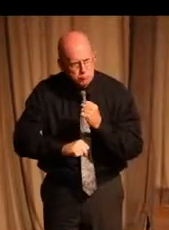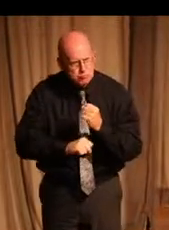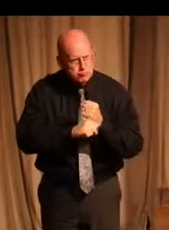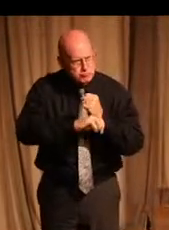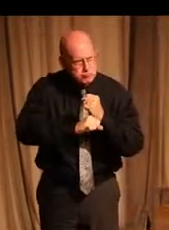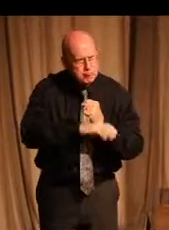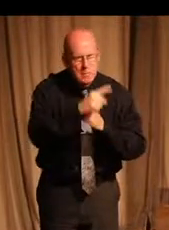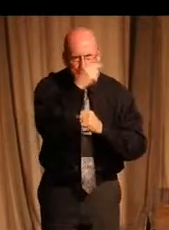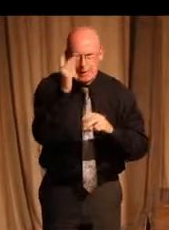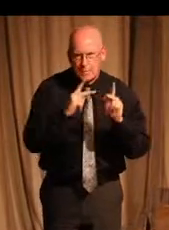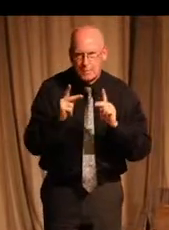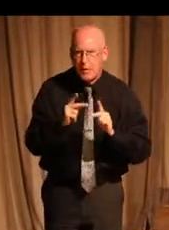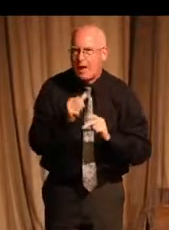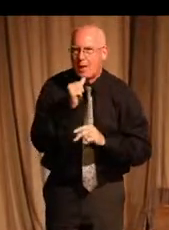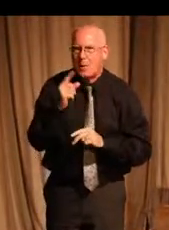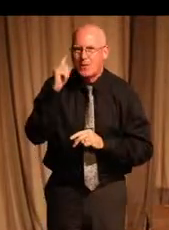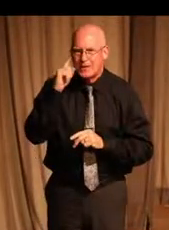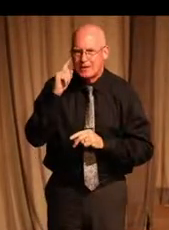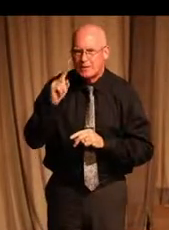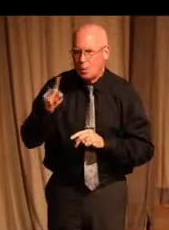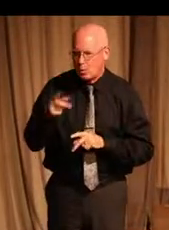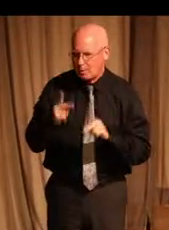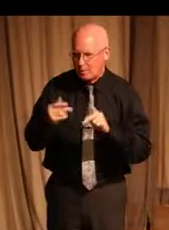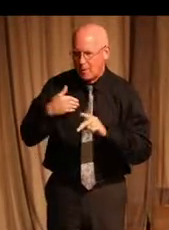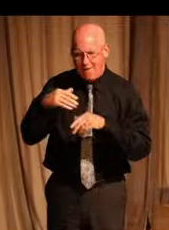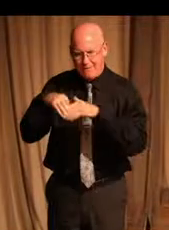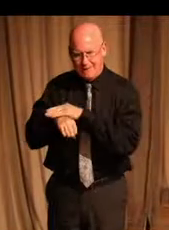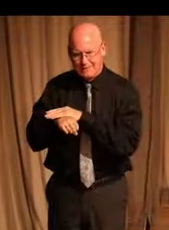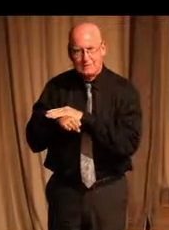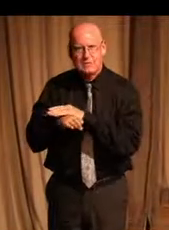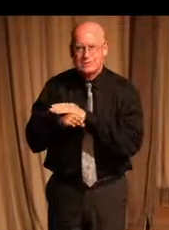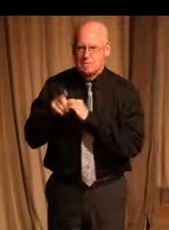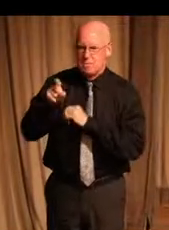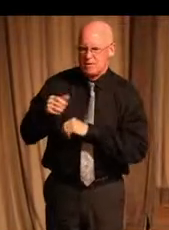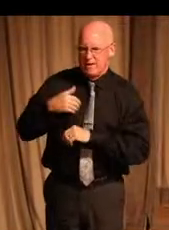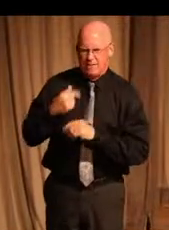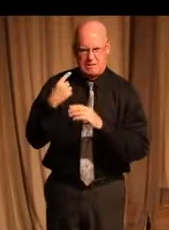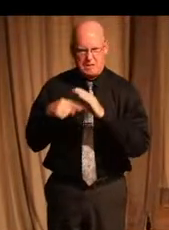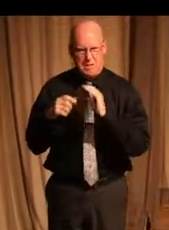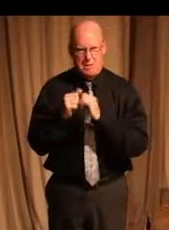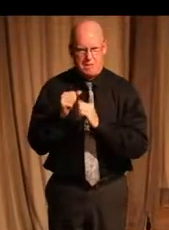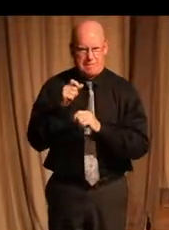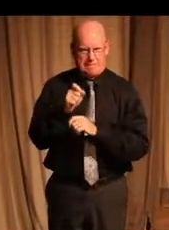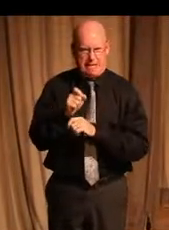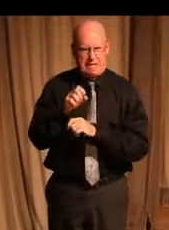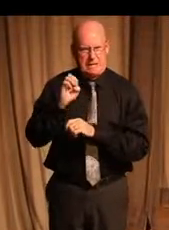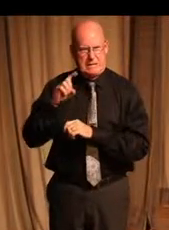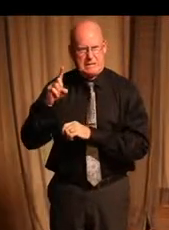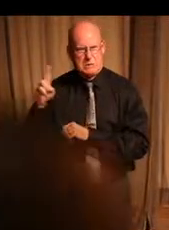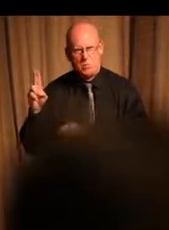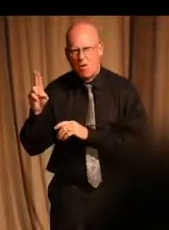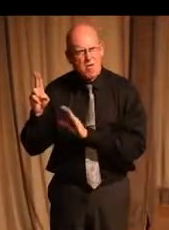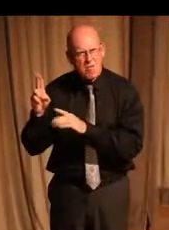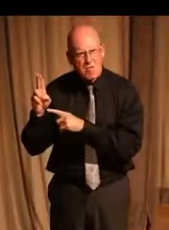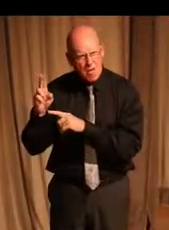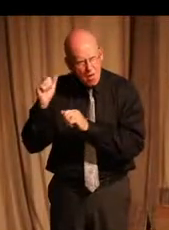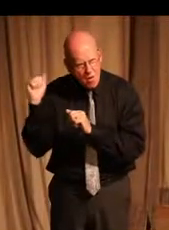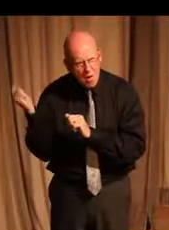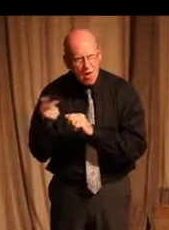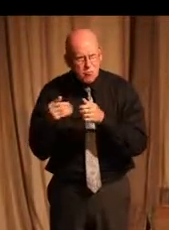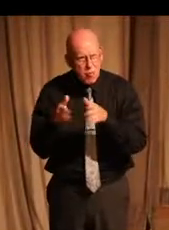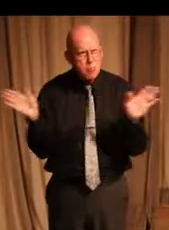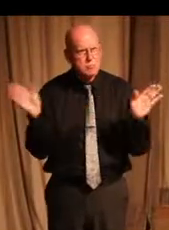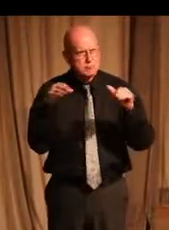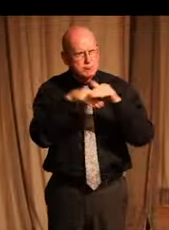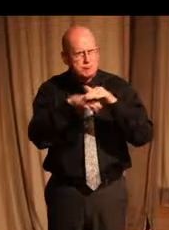should have access are people with .edu emails. And when I saw it, I did a double take. I was like, wait,